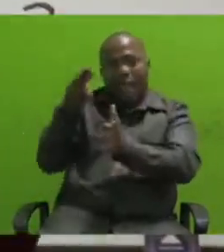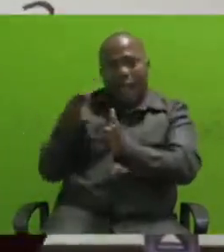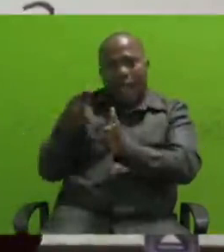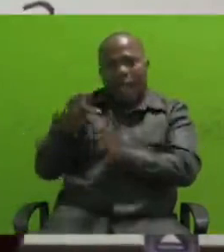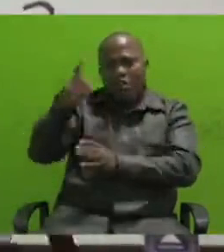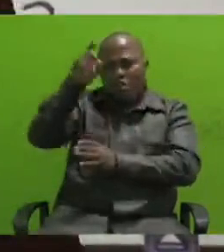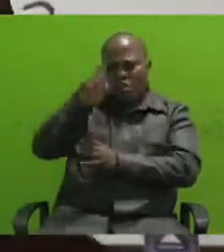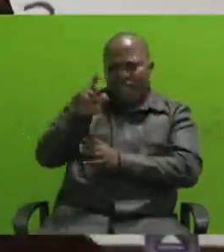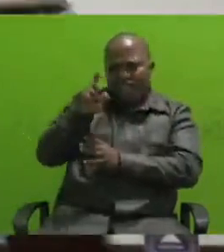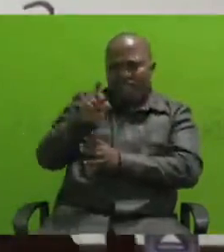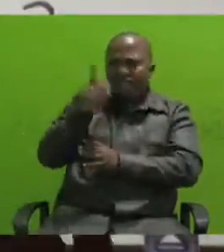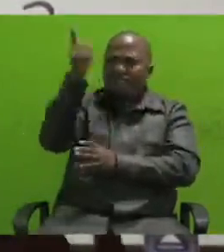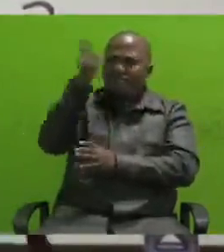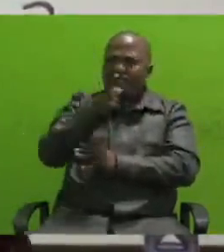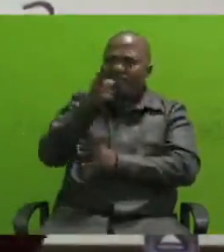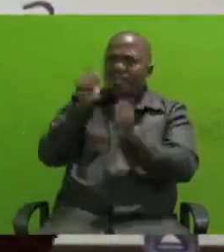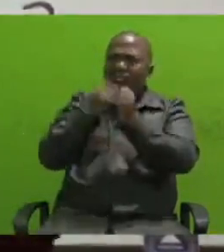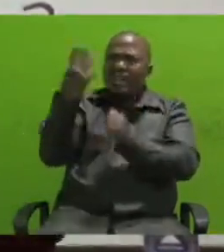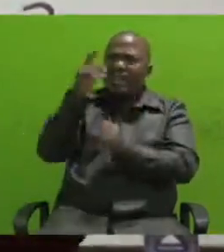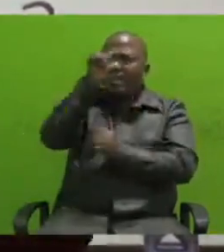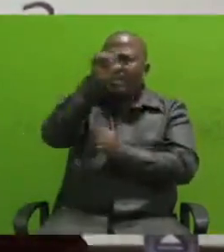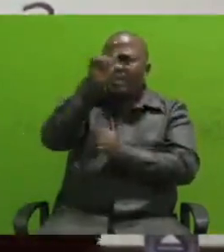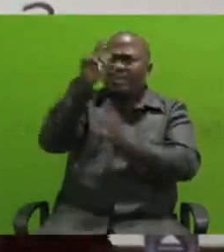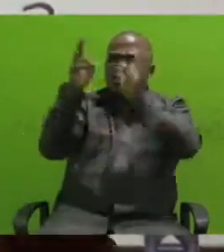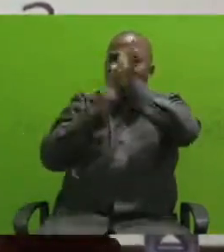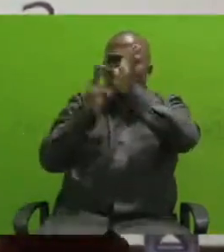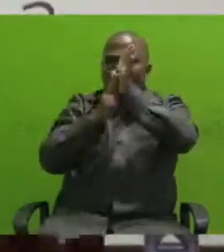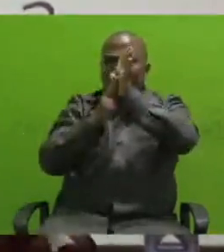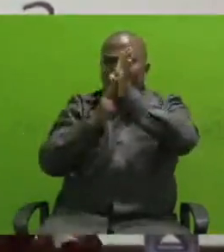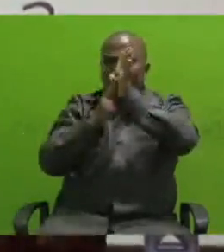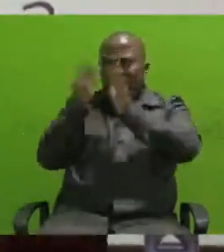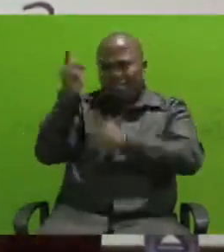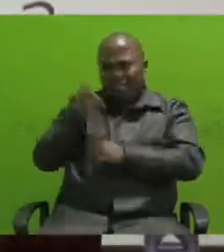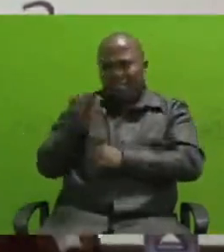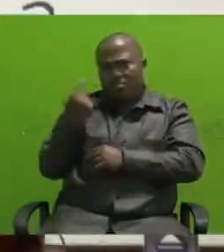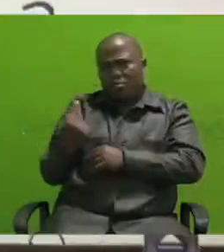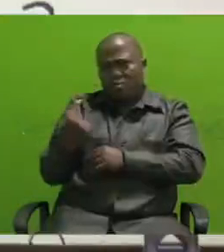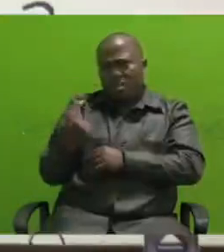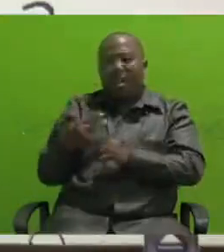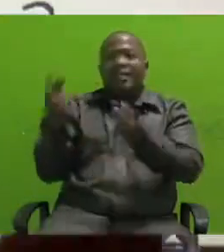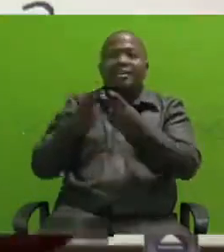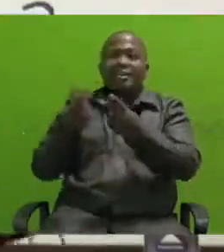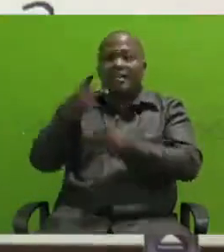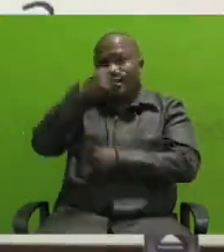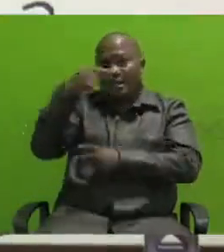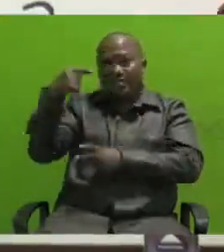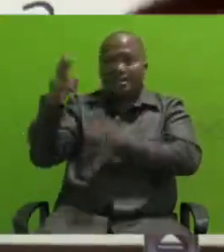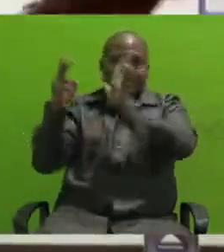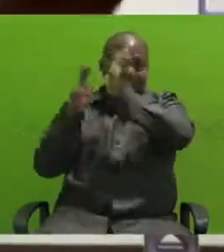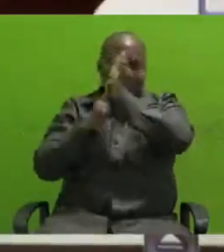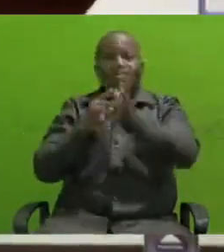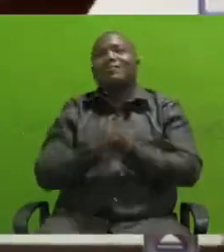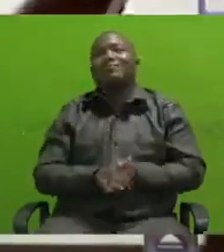is equal to negative 14 over 2, which is negative 7. Negative 7.